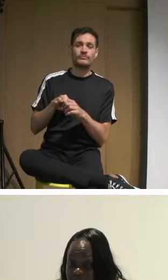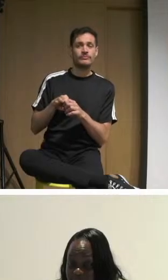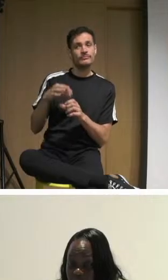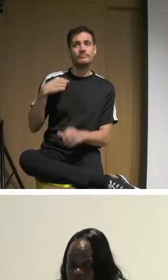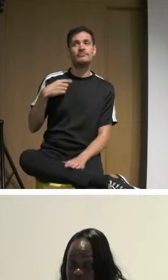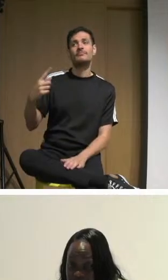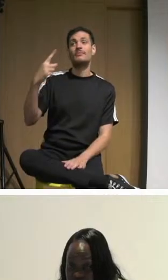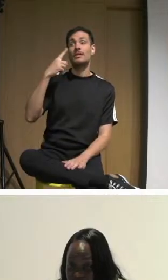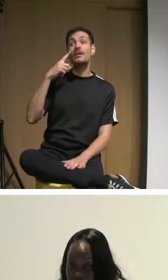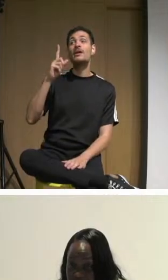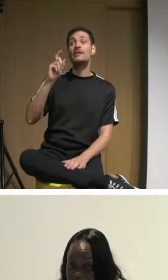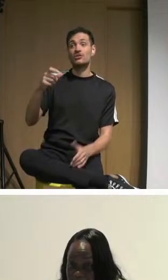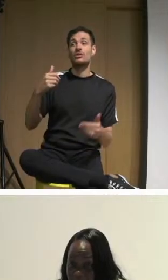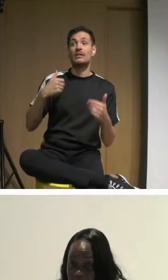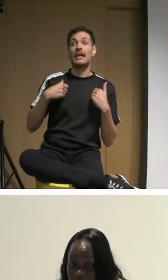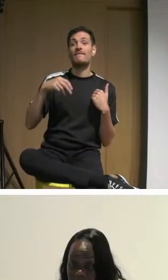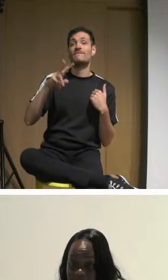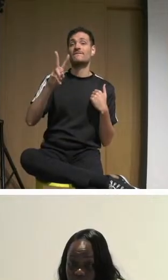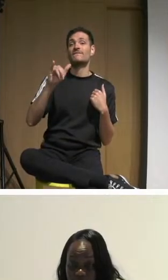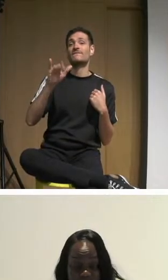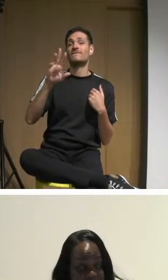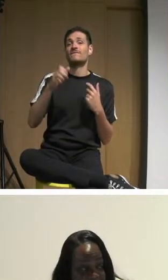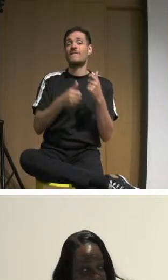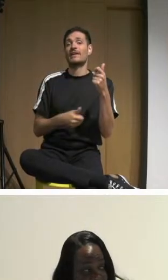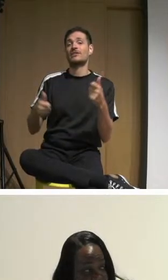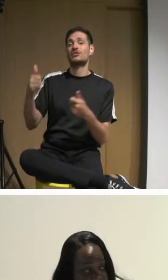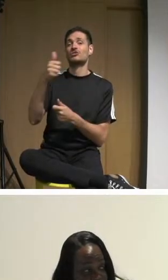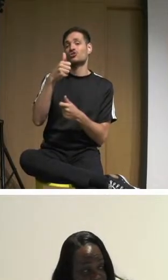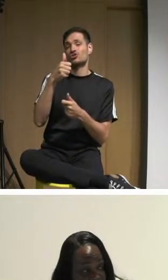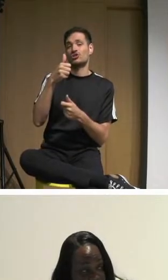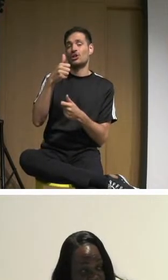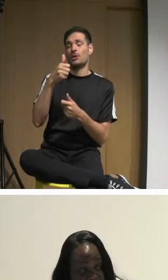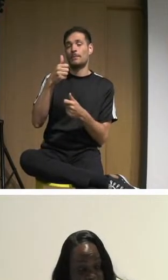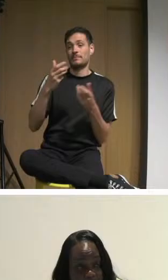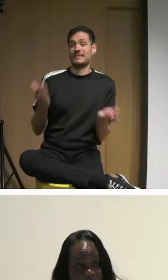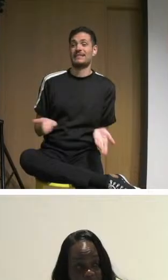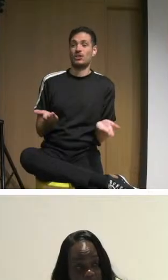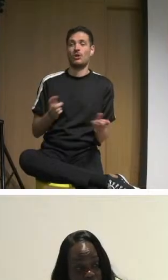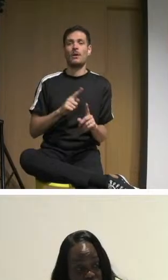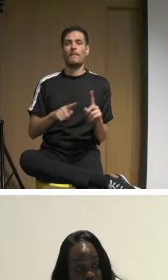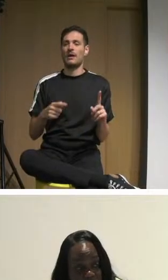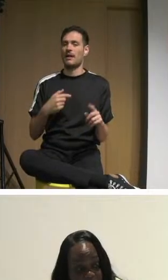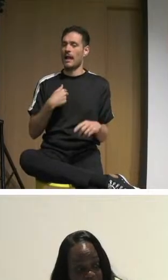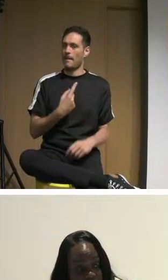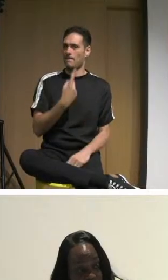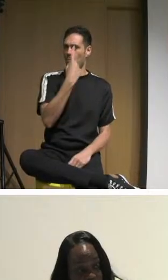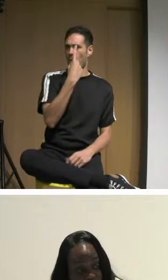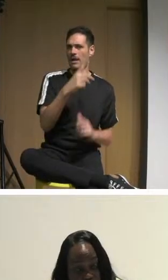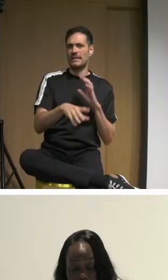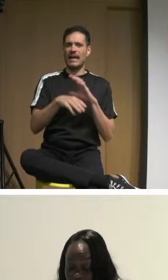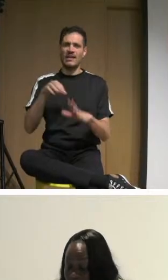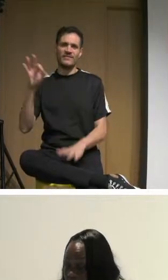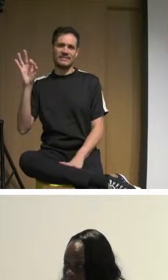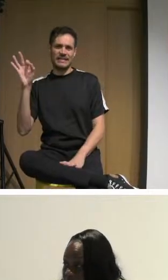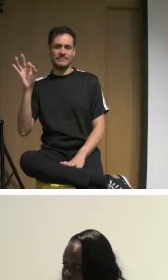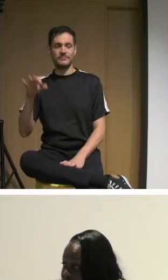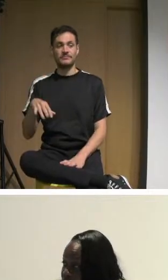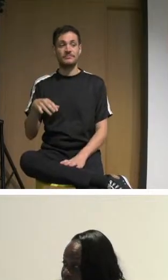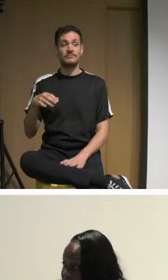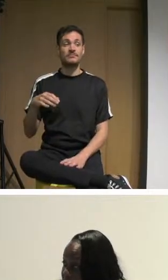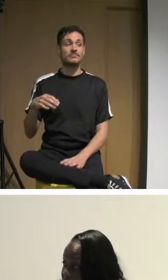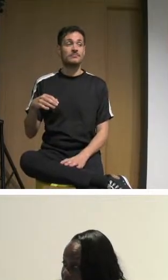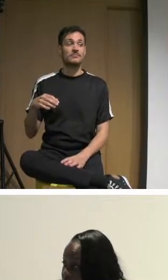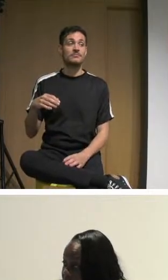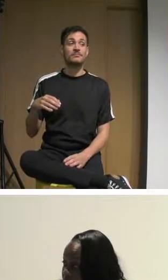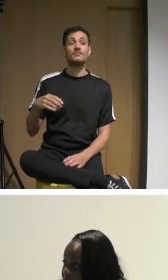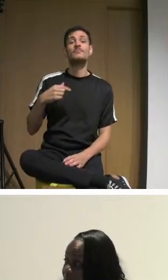should have our vice chair present, but I'm one of 9. And so if we should make a vote for a motion if we